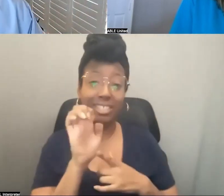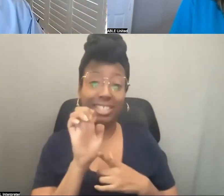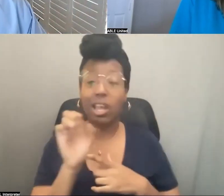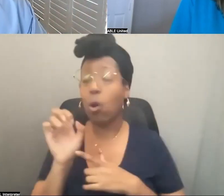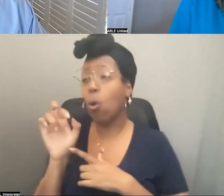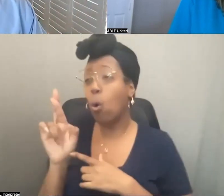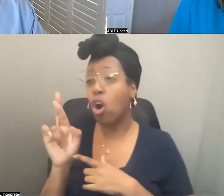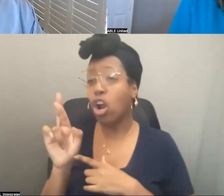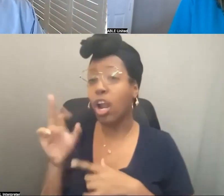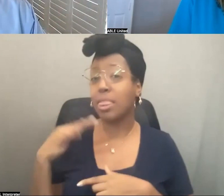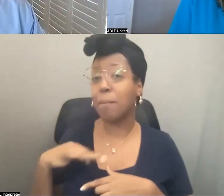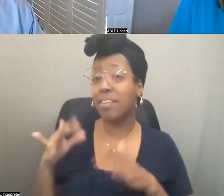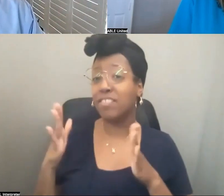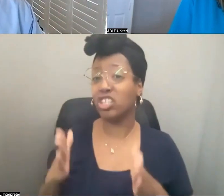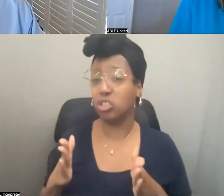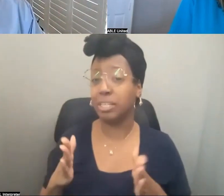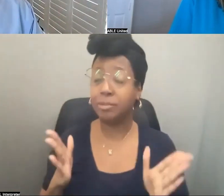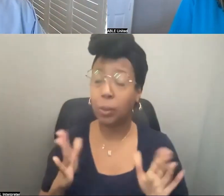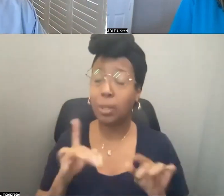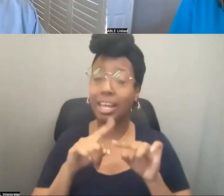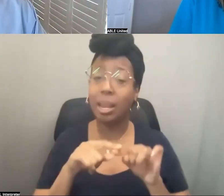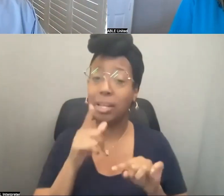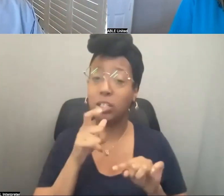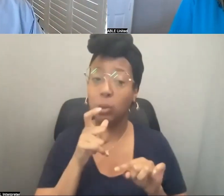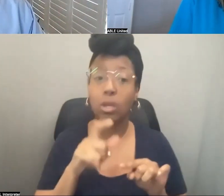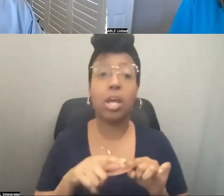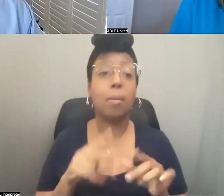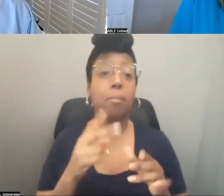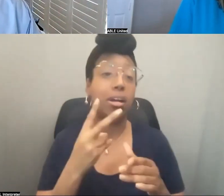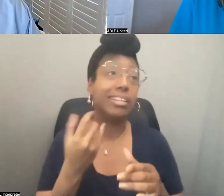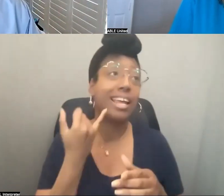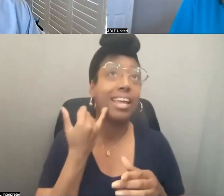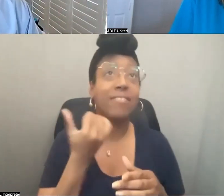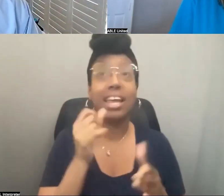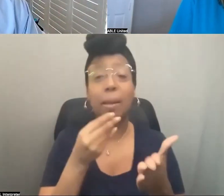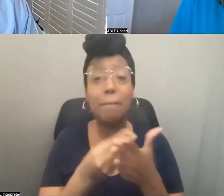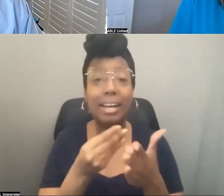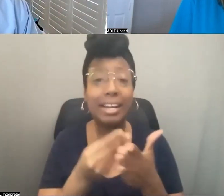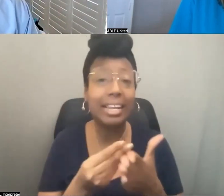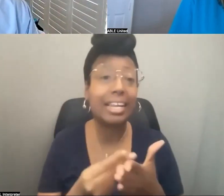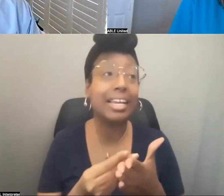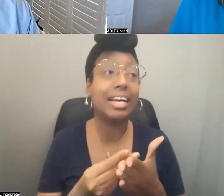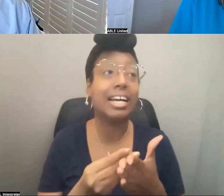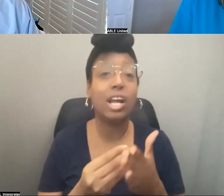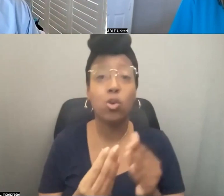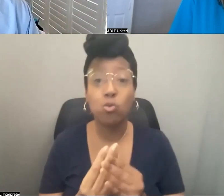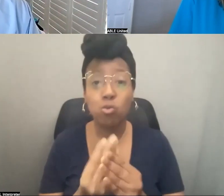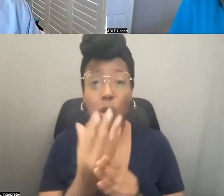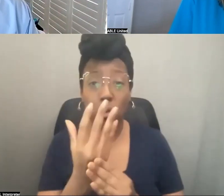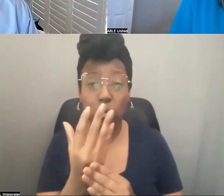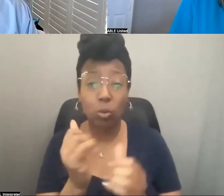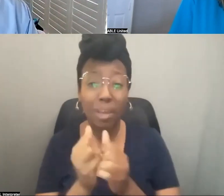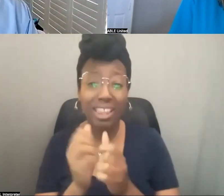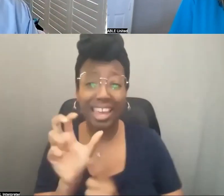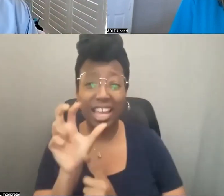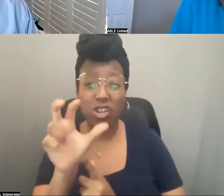trust. But any growth, both interest and dividends and things like that, that occur within a special needs trust